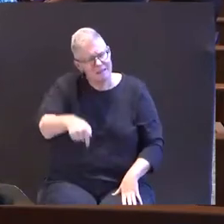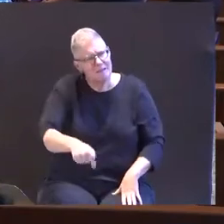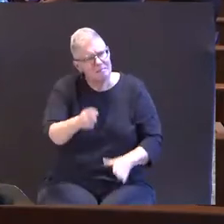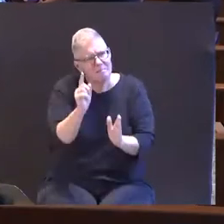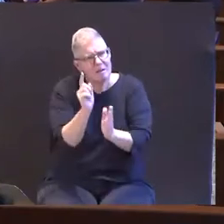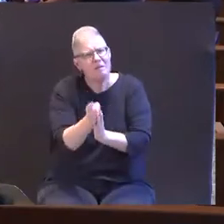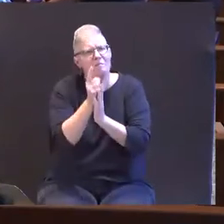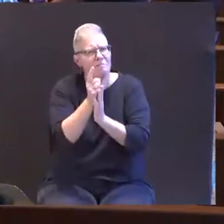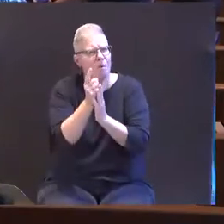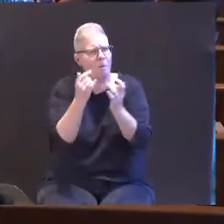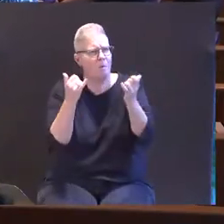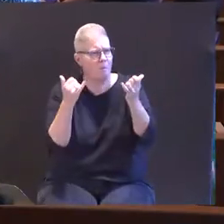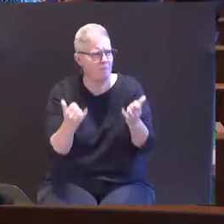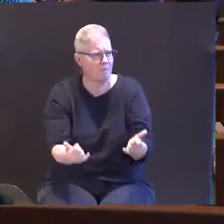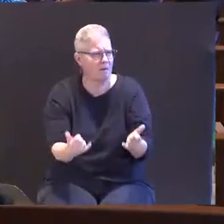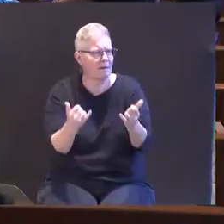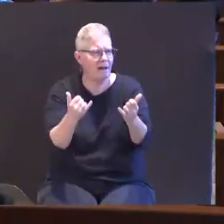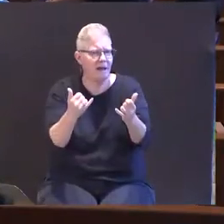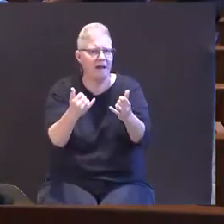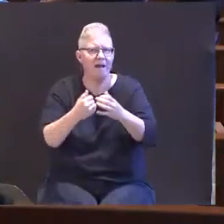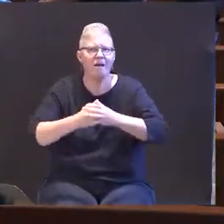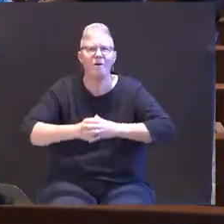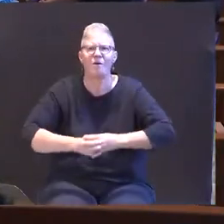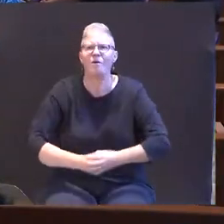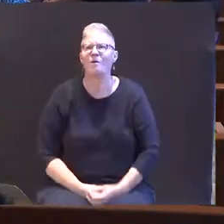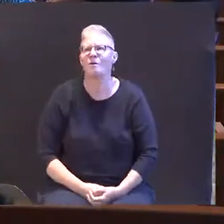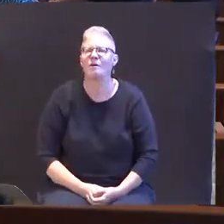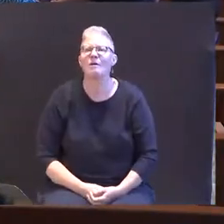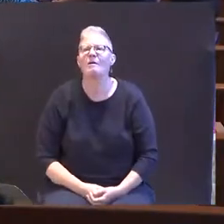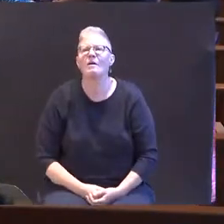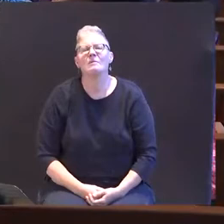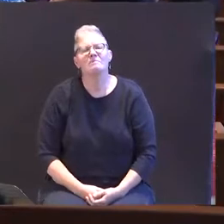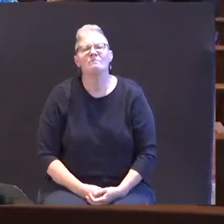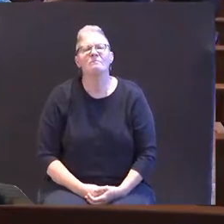Let this be the moment now.